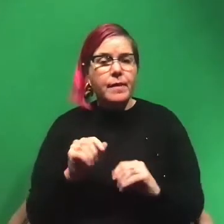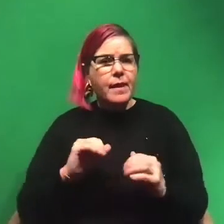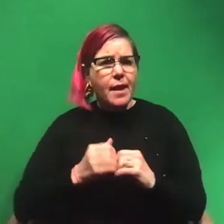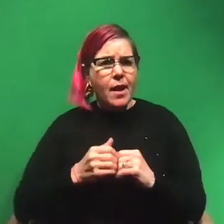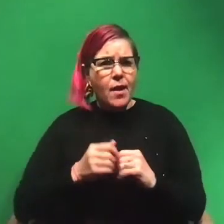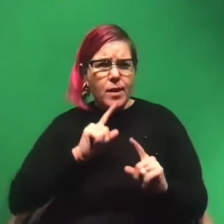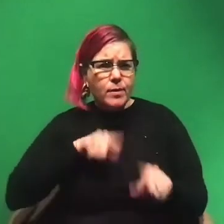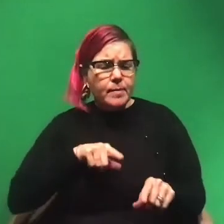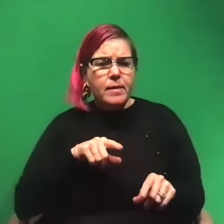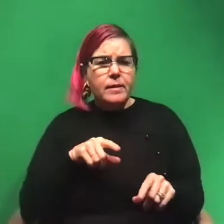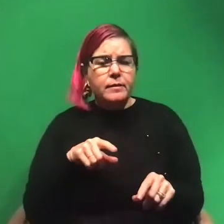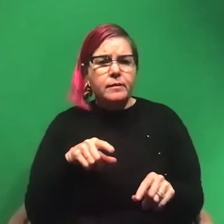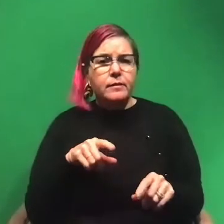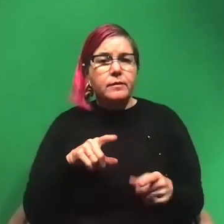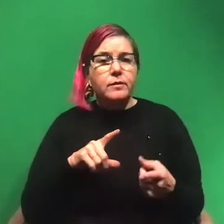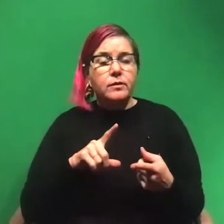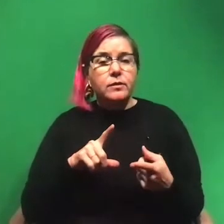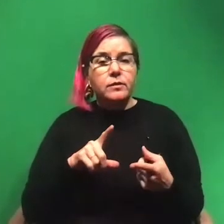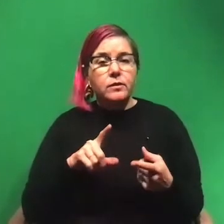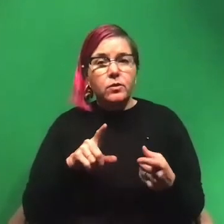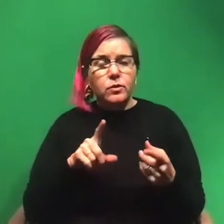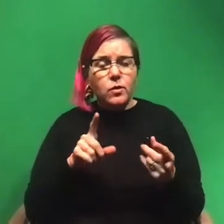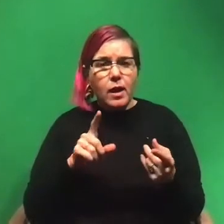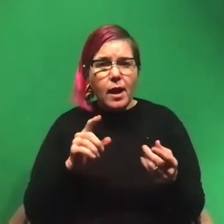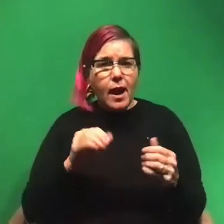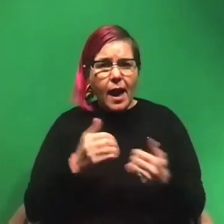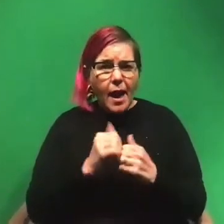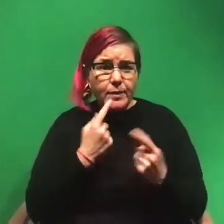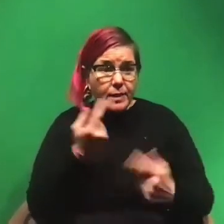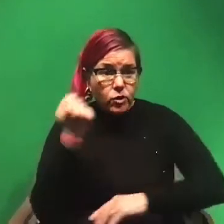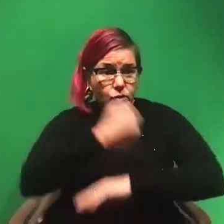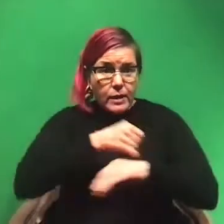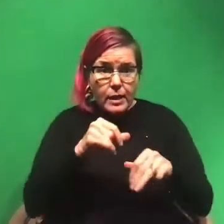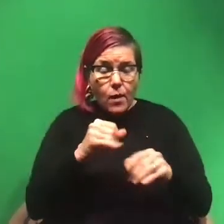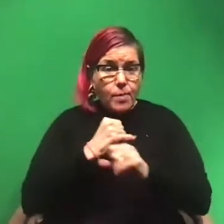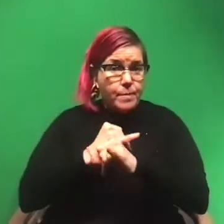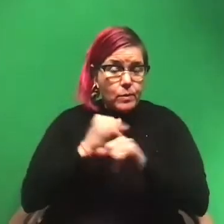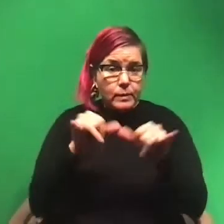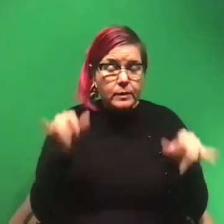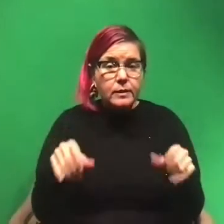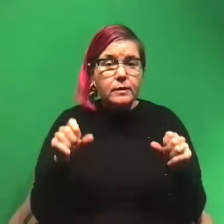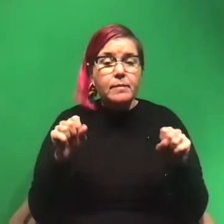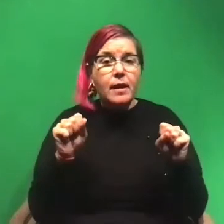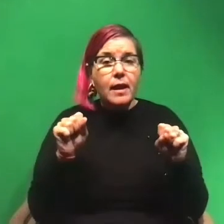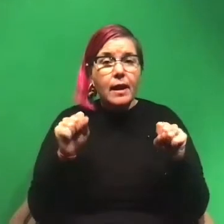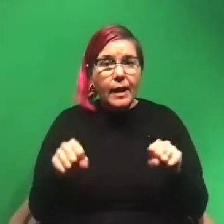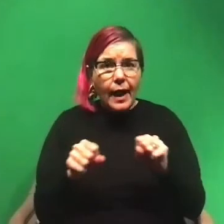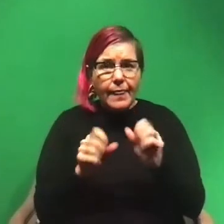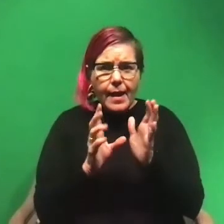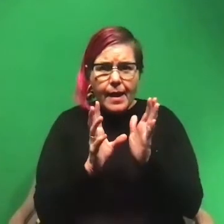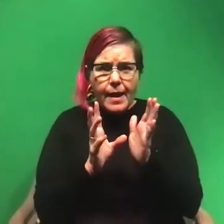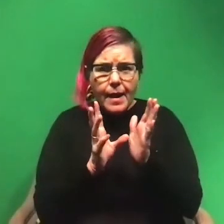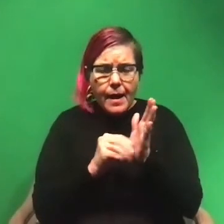or successful they are at shutting down the immune system? Can they modulate our own cells